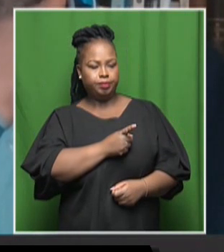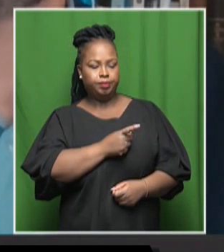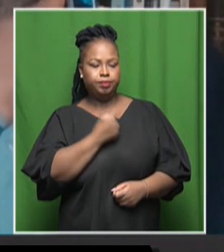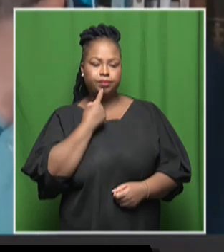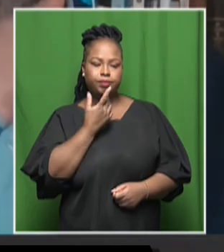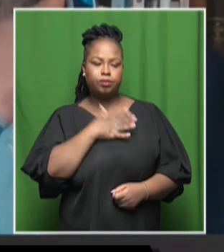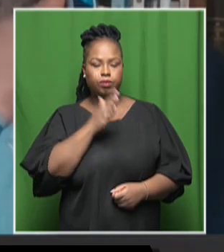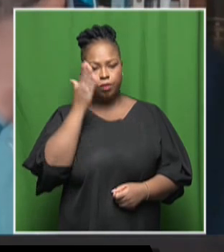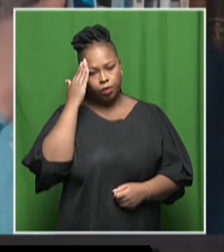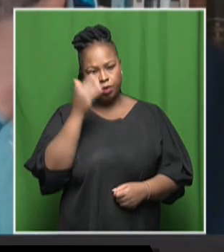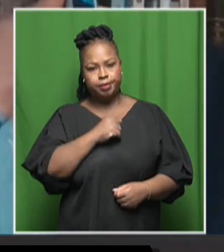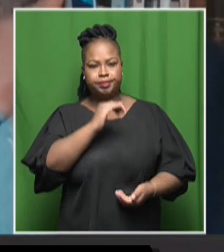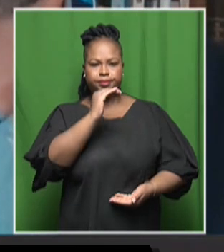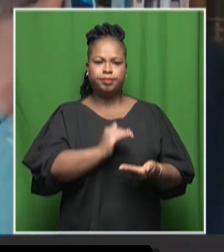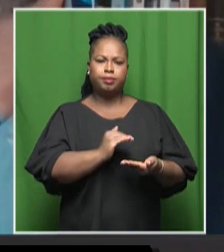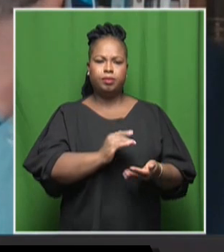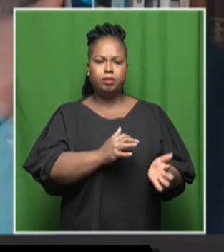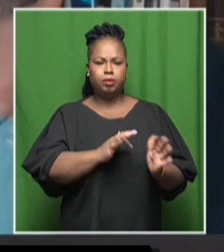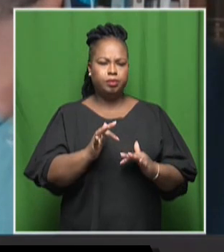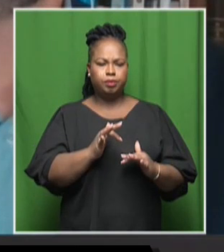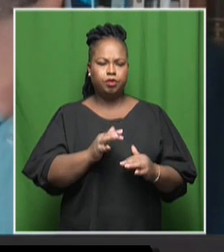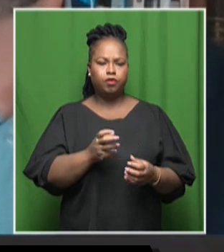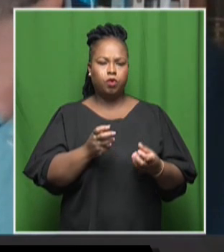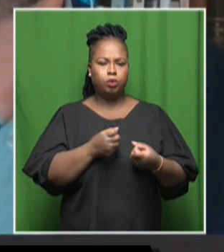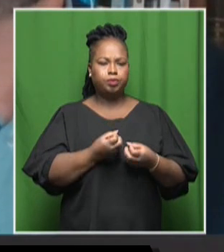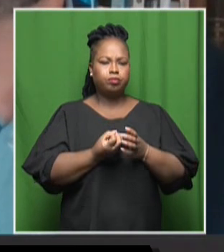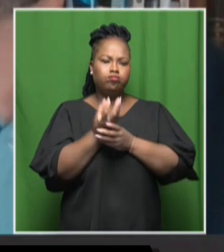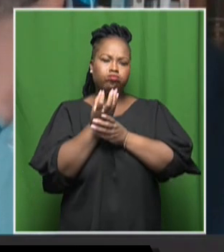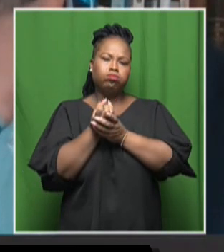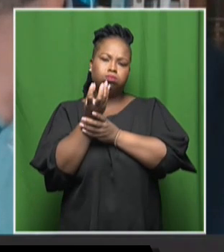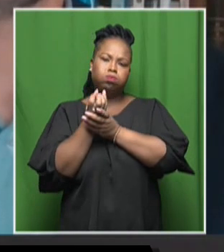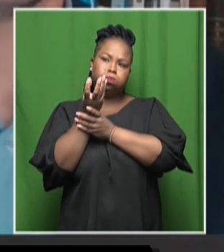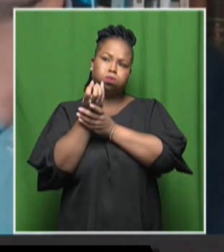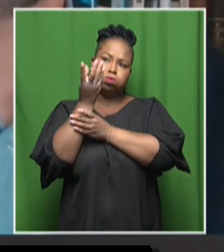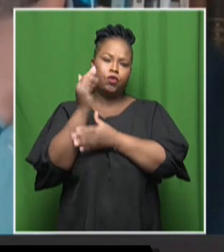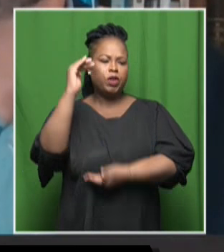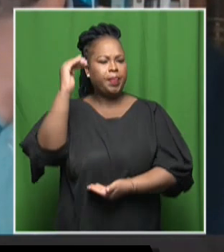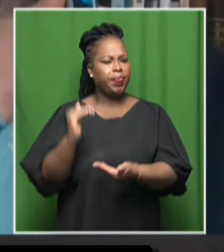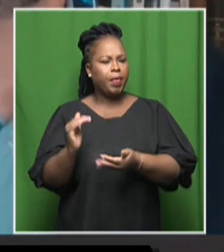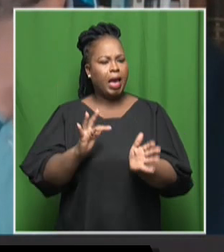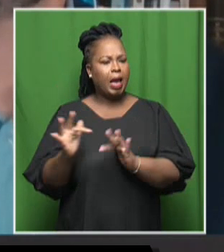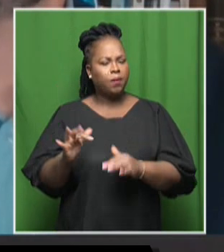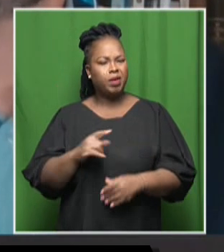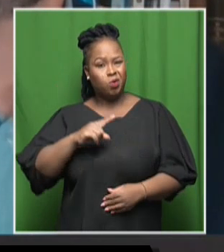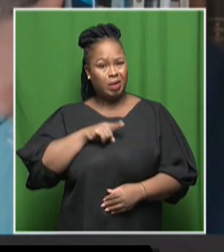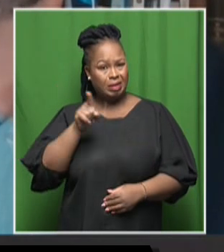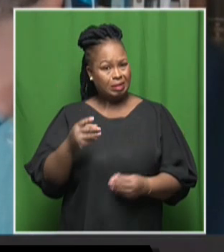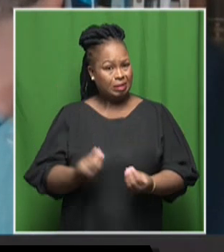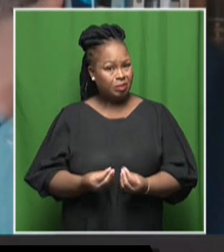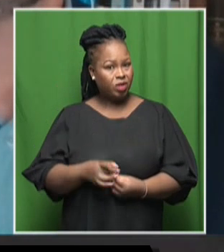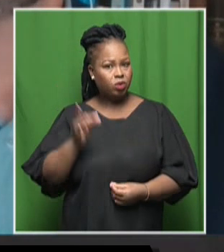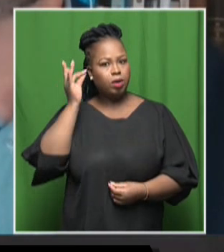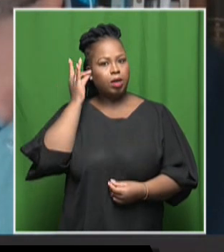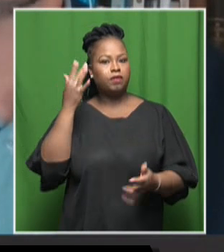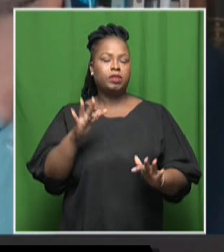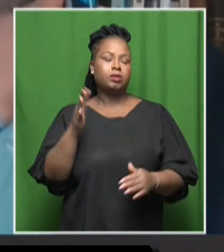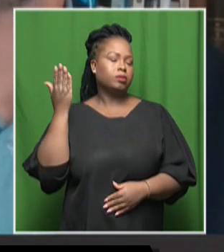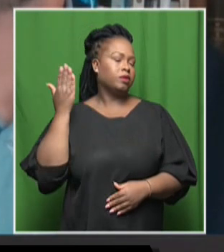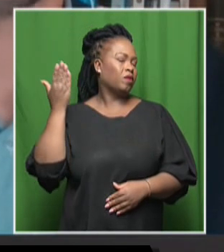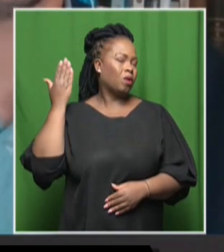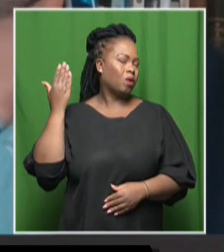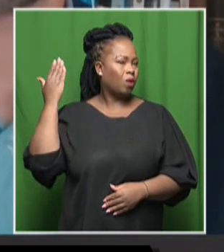the reduction on our part of greenhouse gas emissions, because I can't help but think this is something we heard a lot about